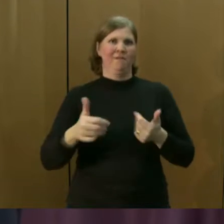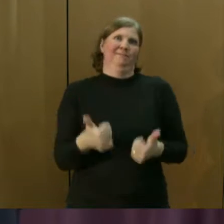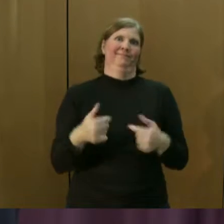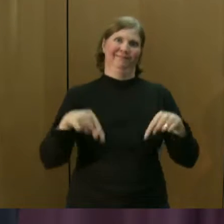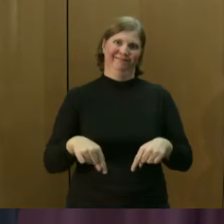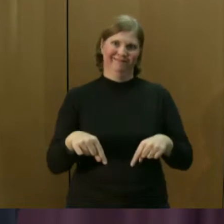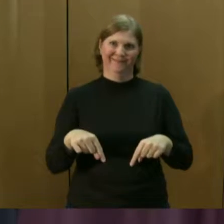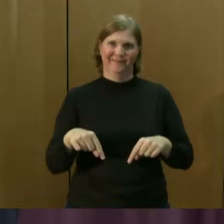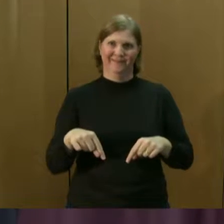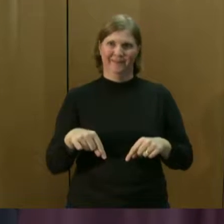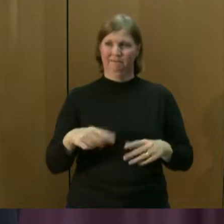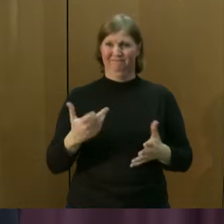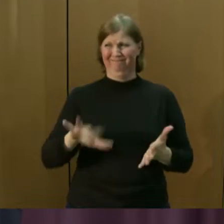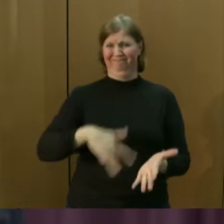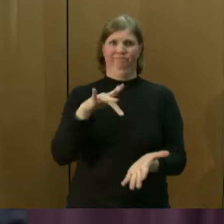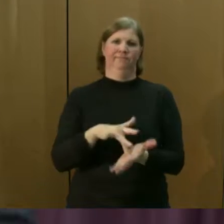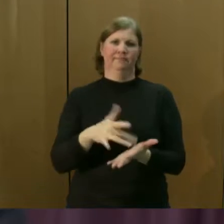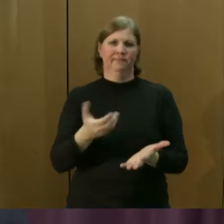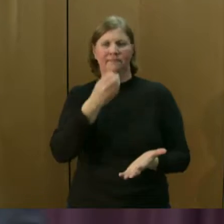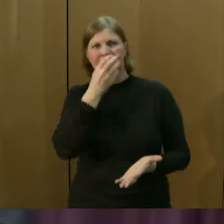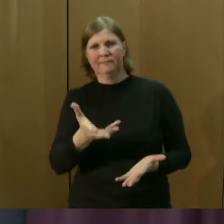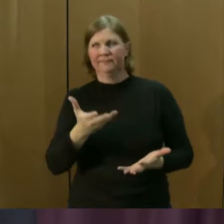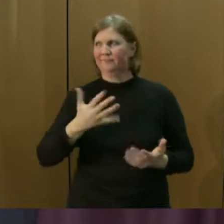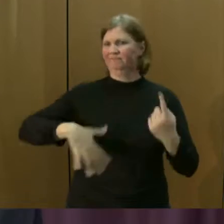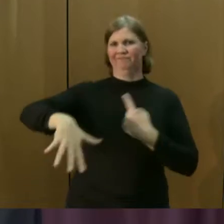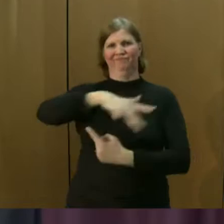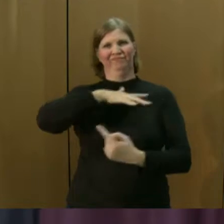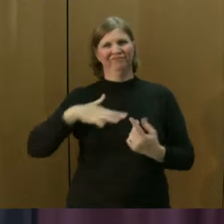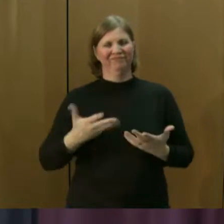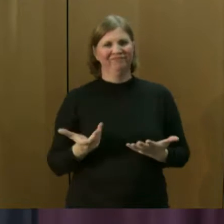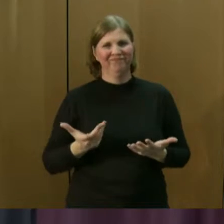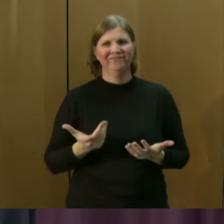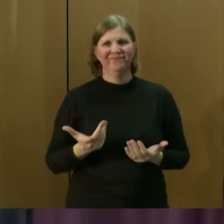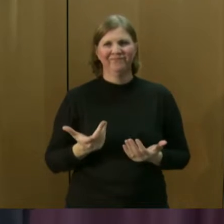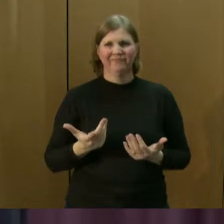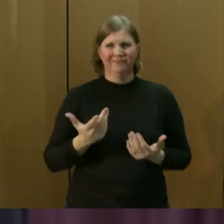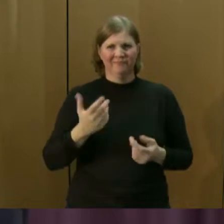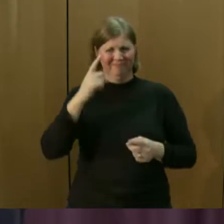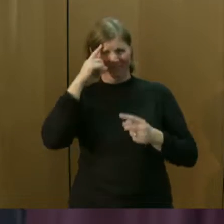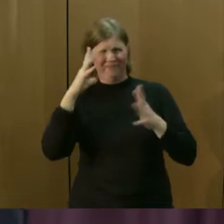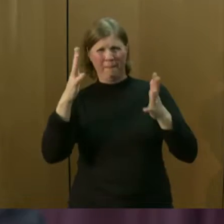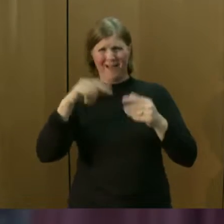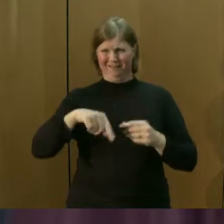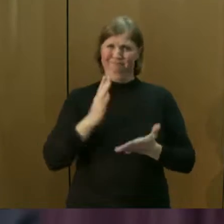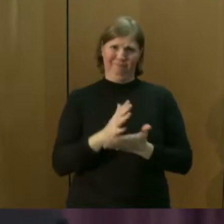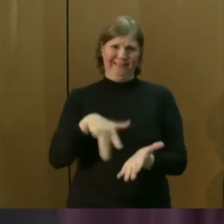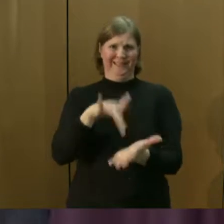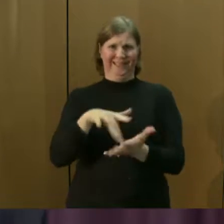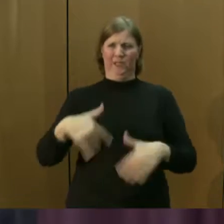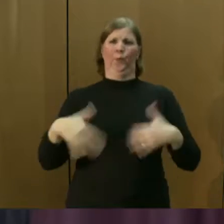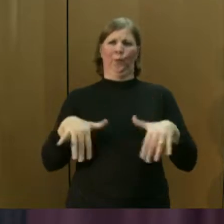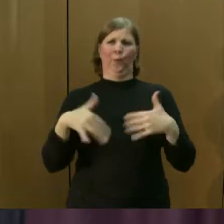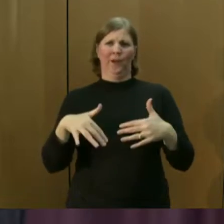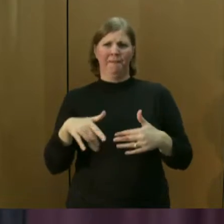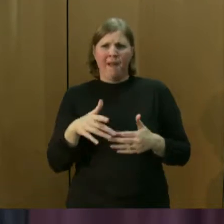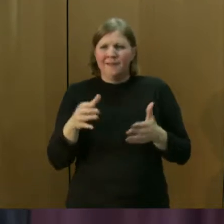important backdrop for the festival. It's an iconic, historic, beautiful city. It's also quite small and easy to walk around,